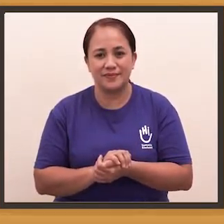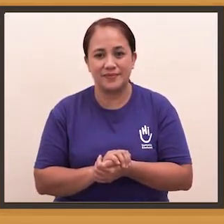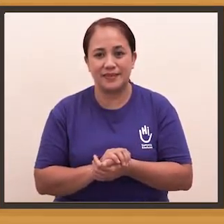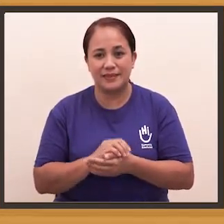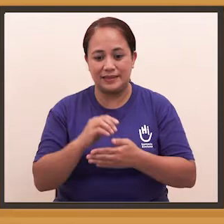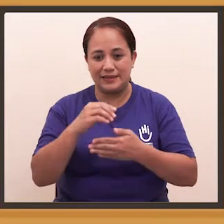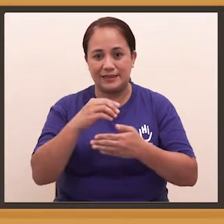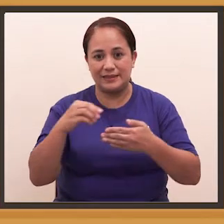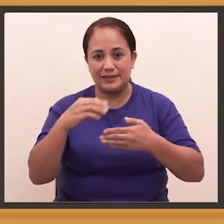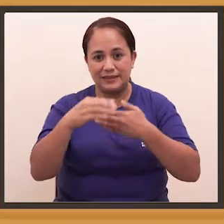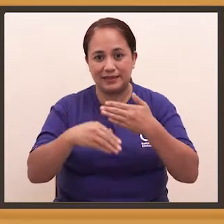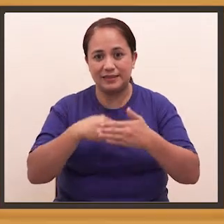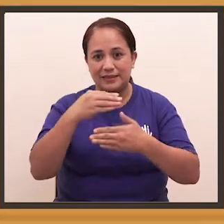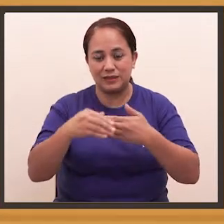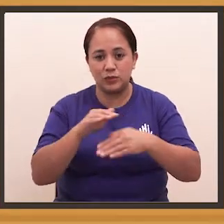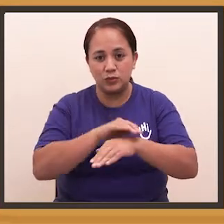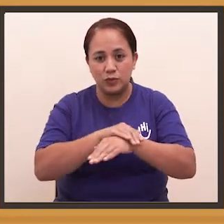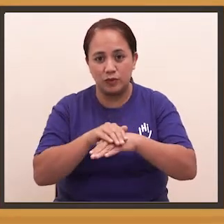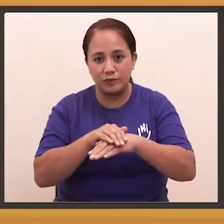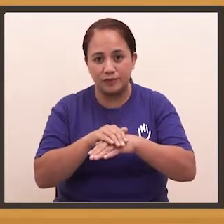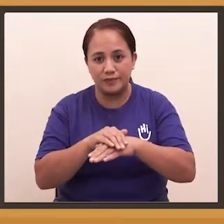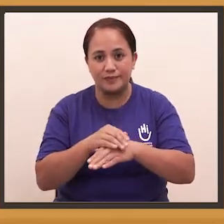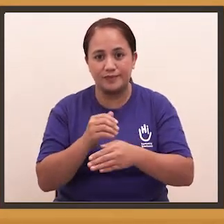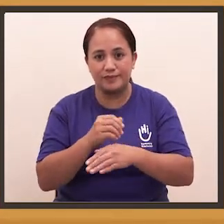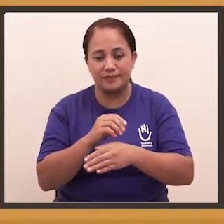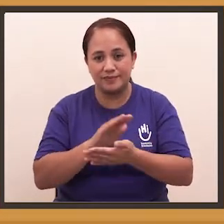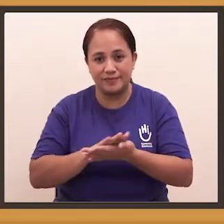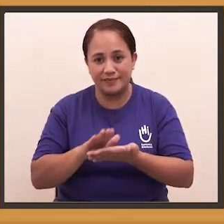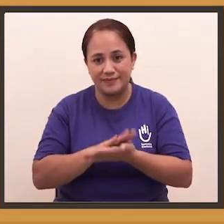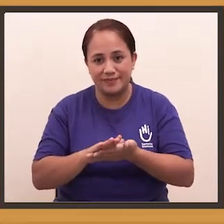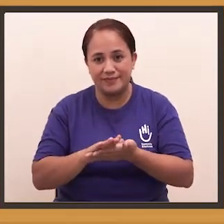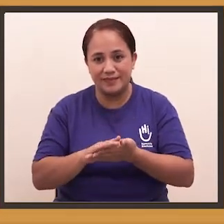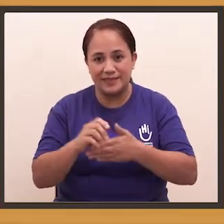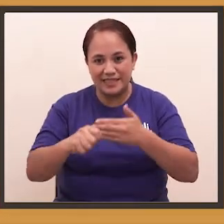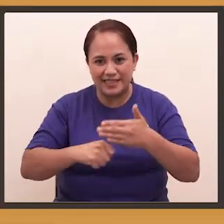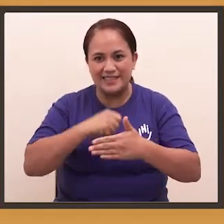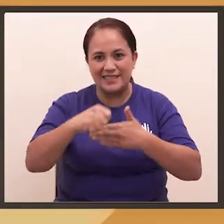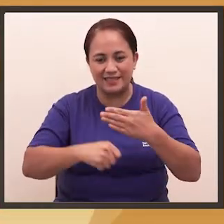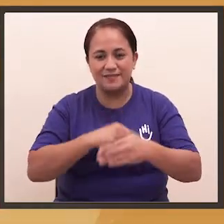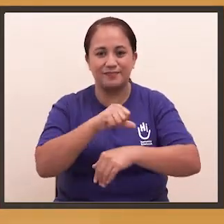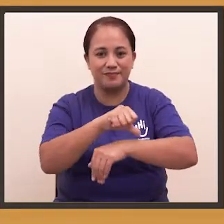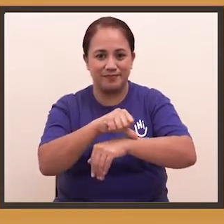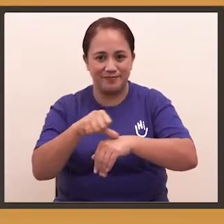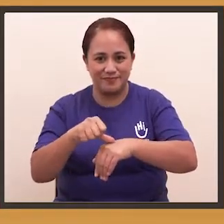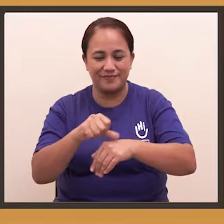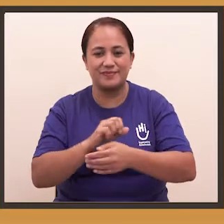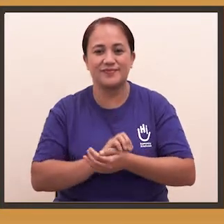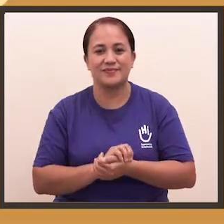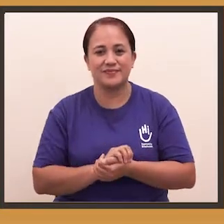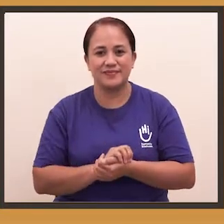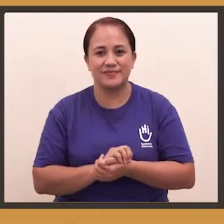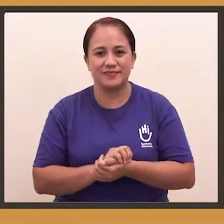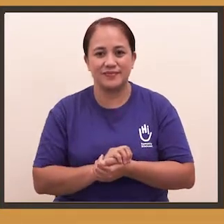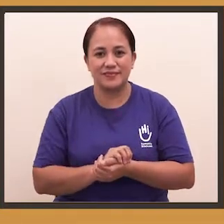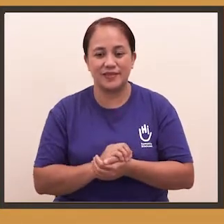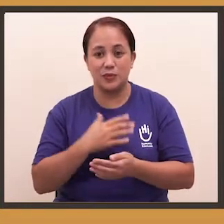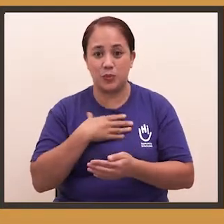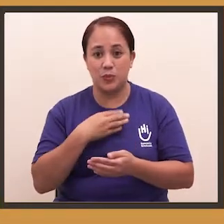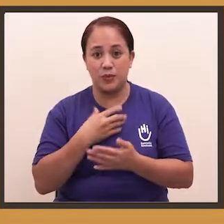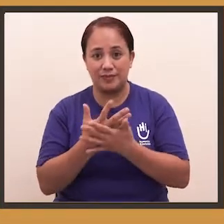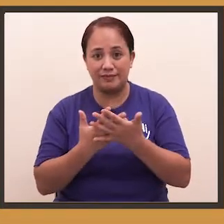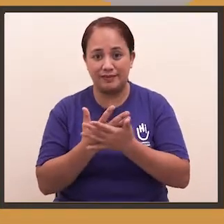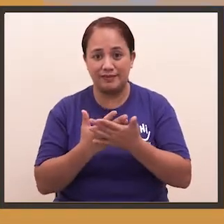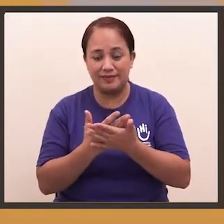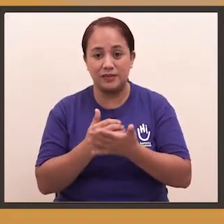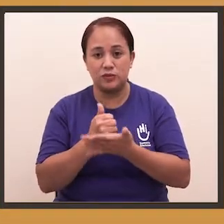Bandage is an aid to cover, dress, and bind up wounds. Gauze is used to